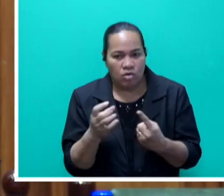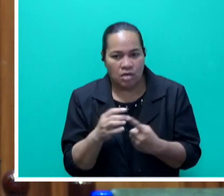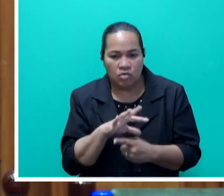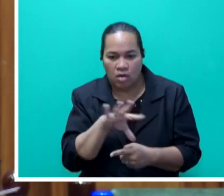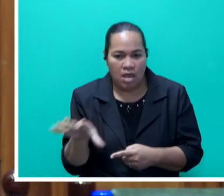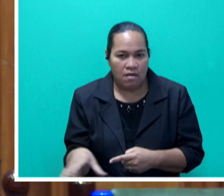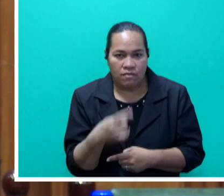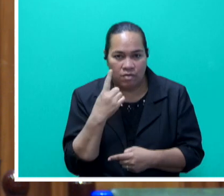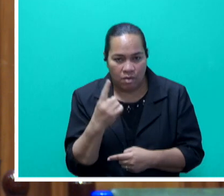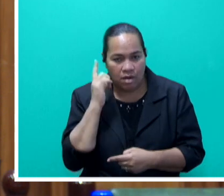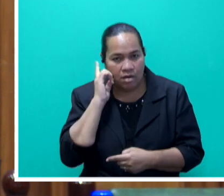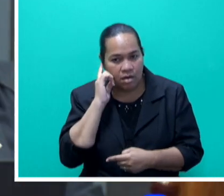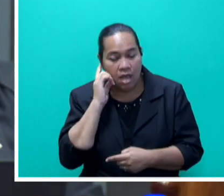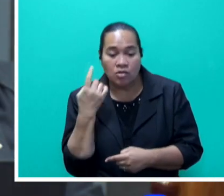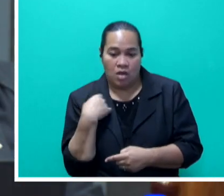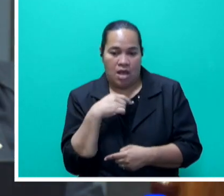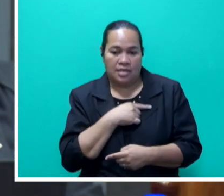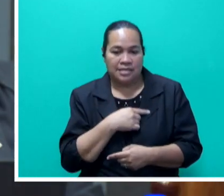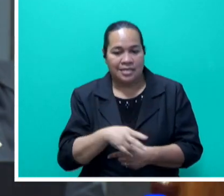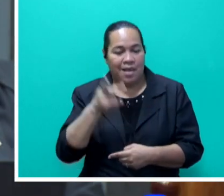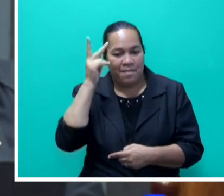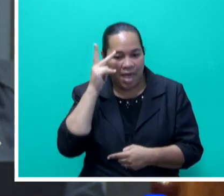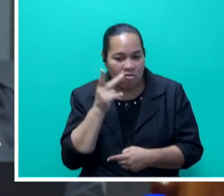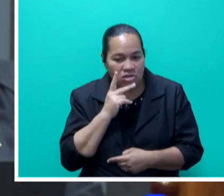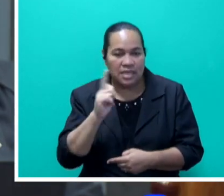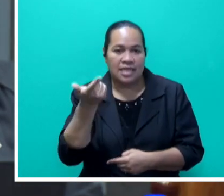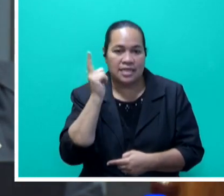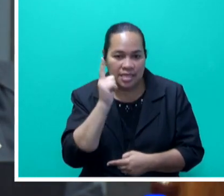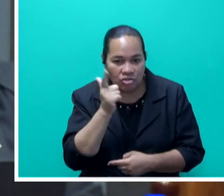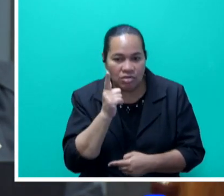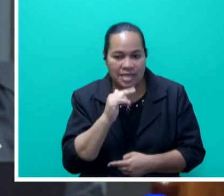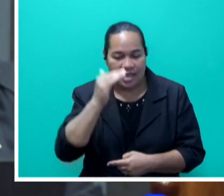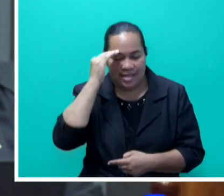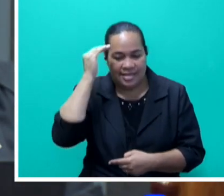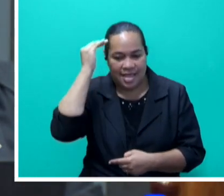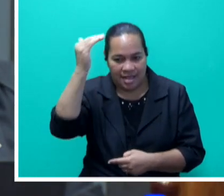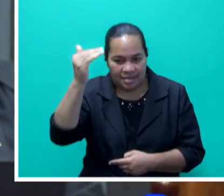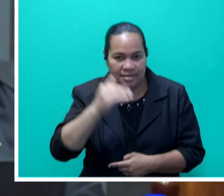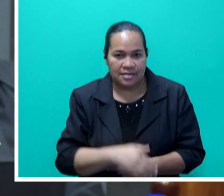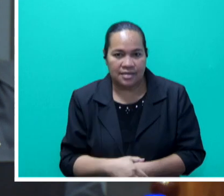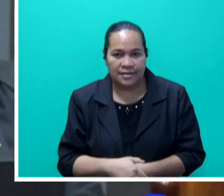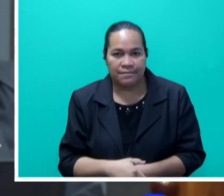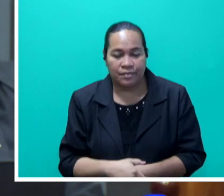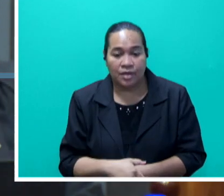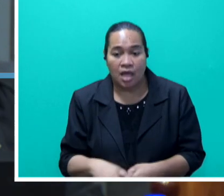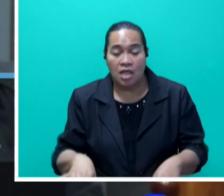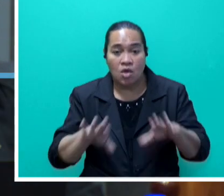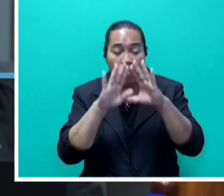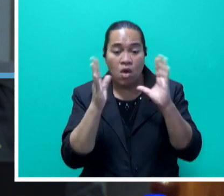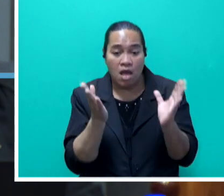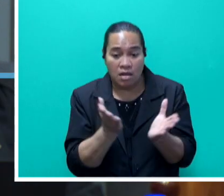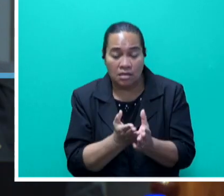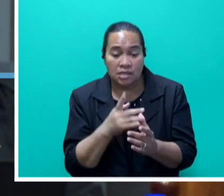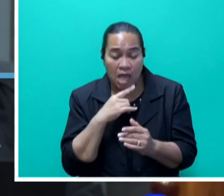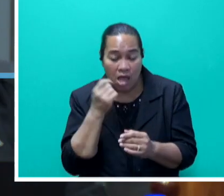everybody, for all of us as parents, as teachers, as just adults. In a global recognition of